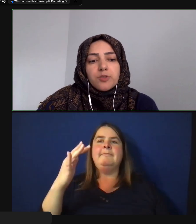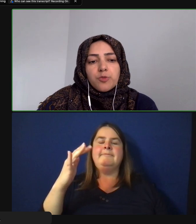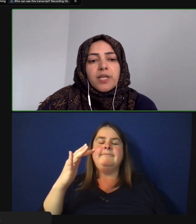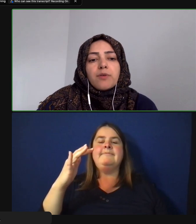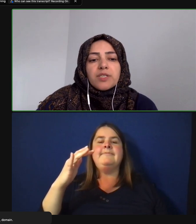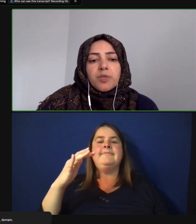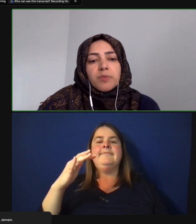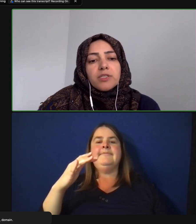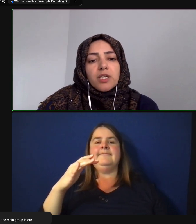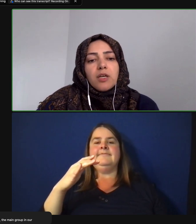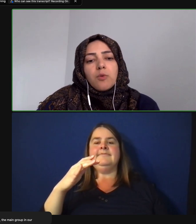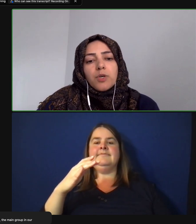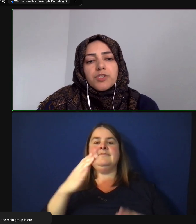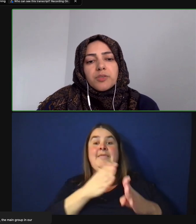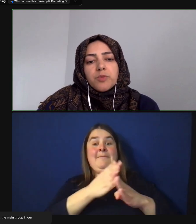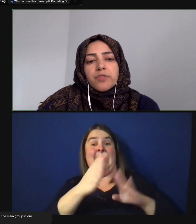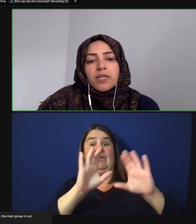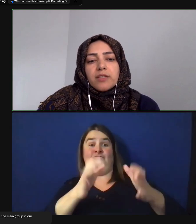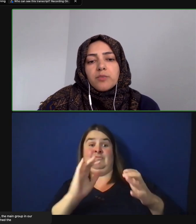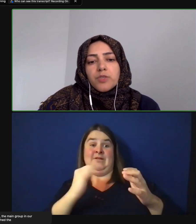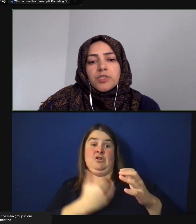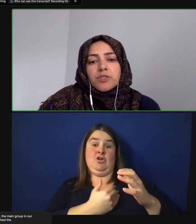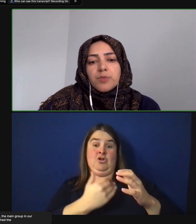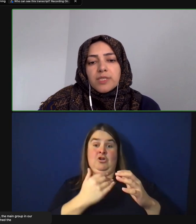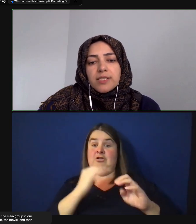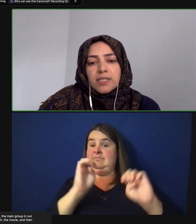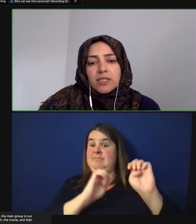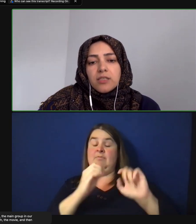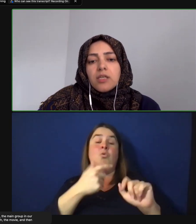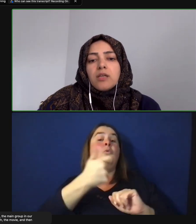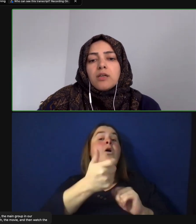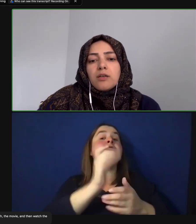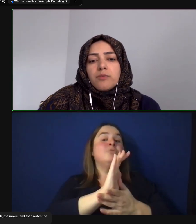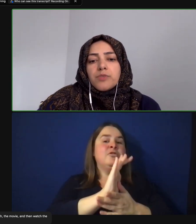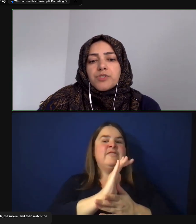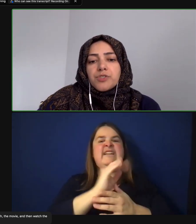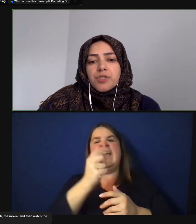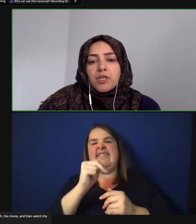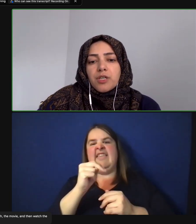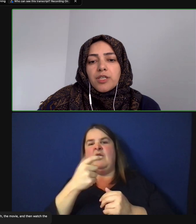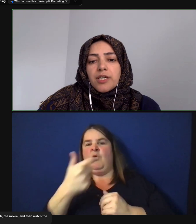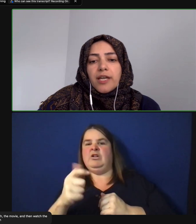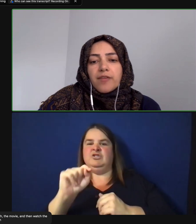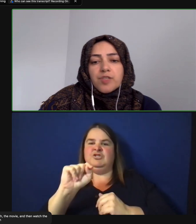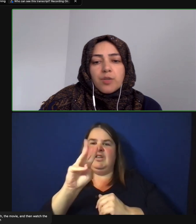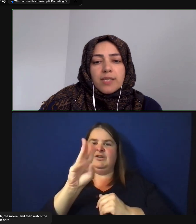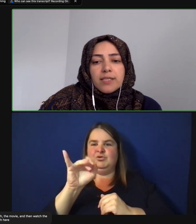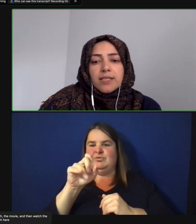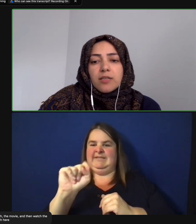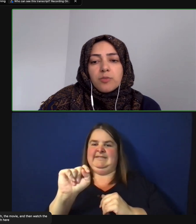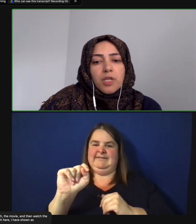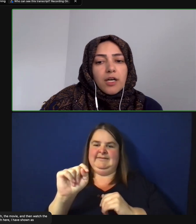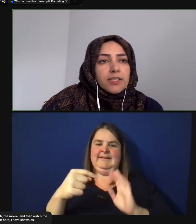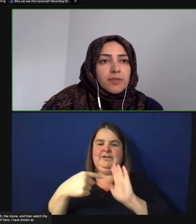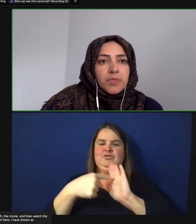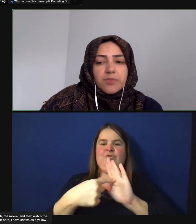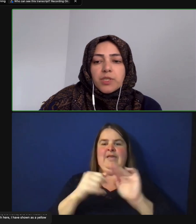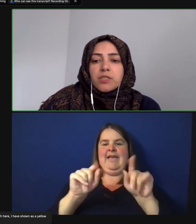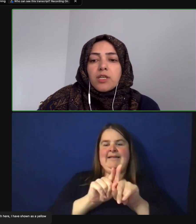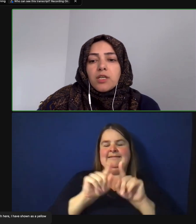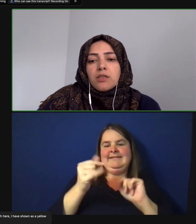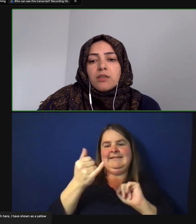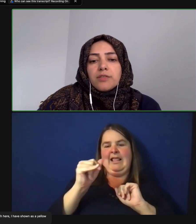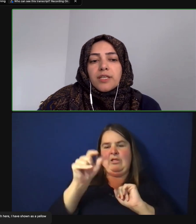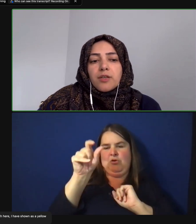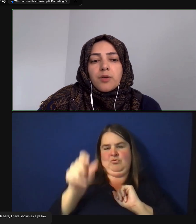the main group in our experiment watched the movie and then watched the twist scene, which here I have shown as a yellow block in